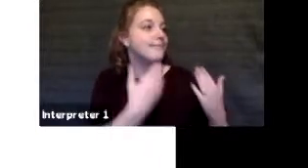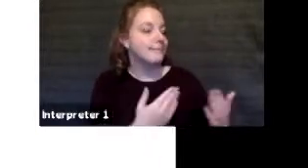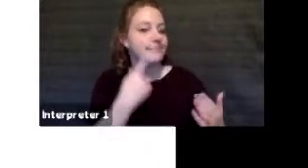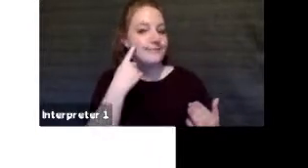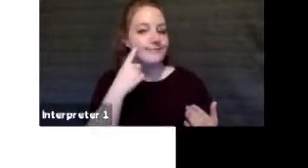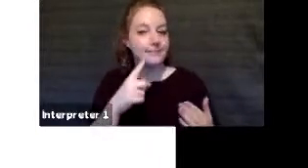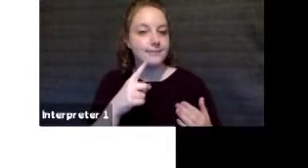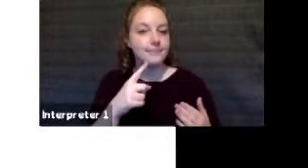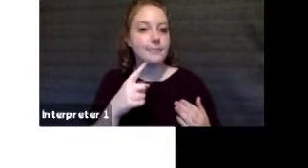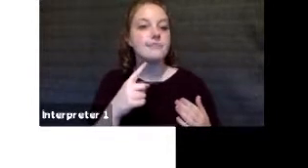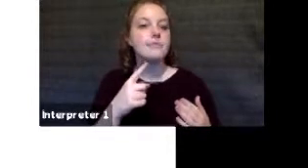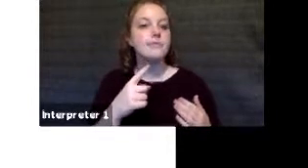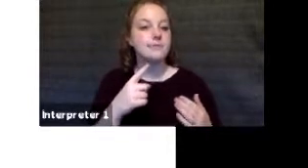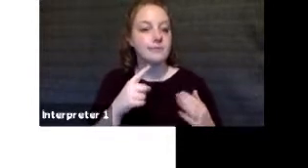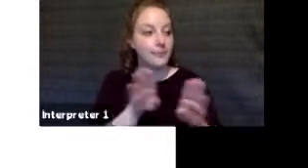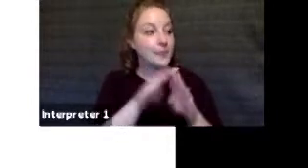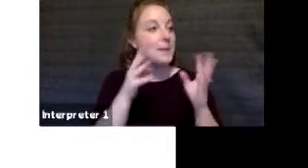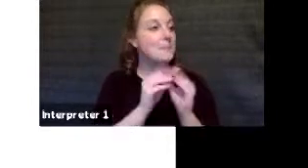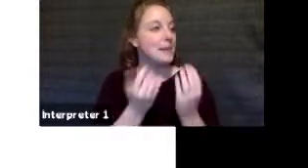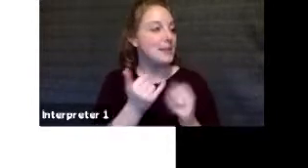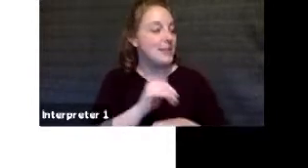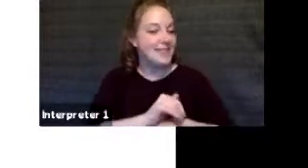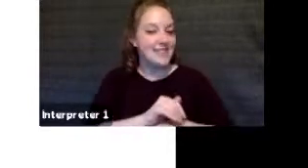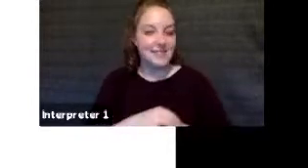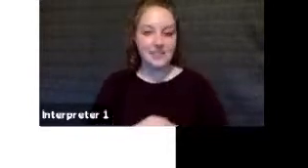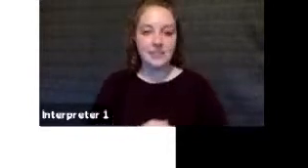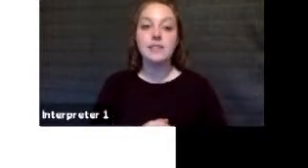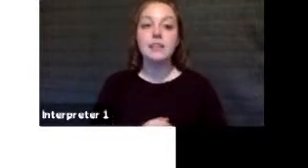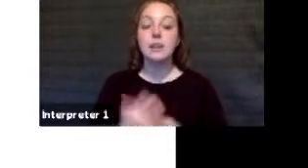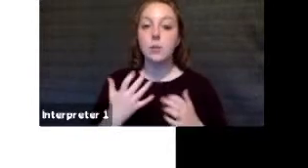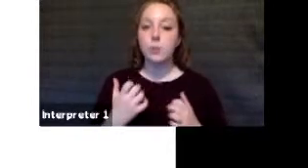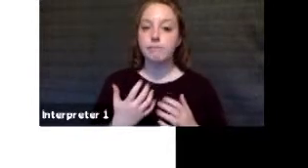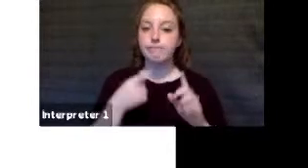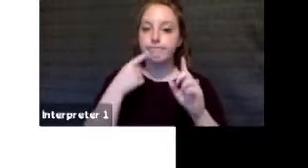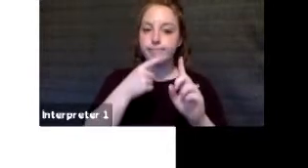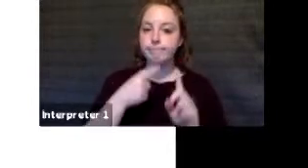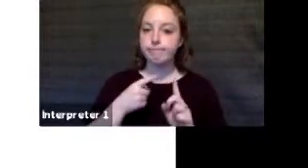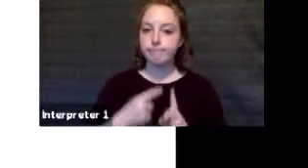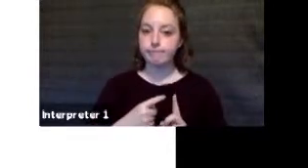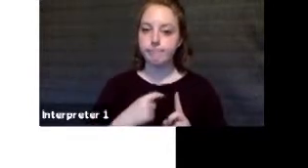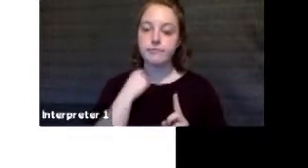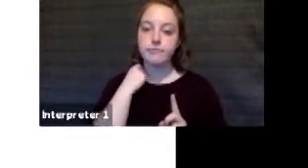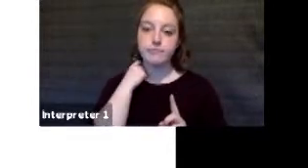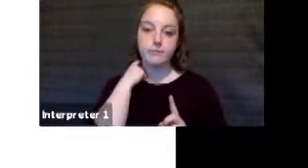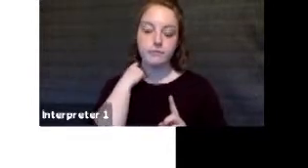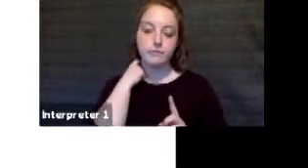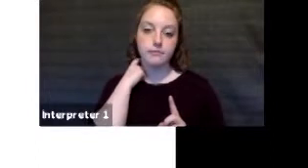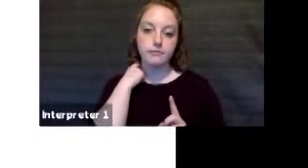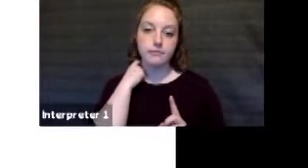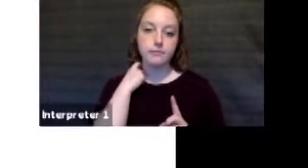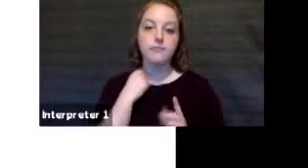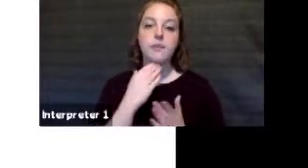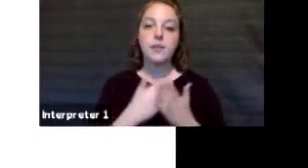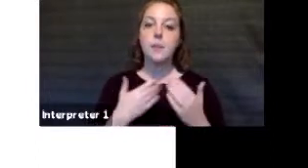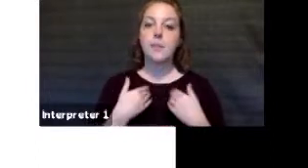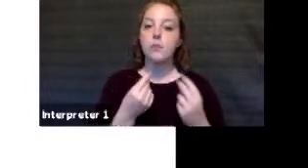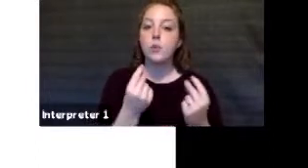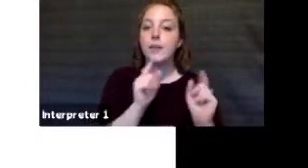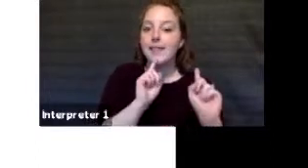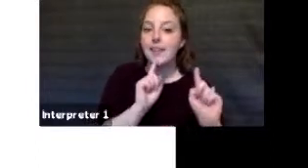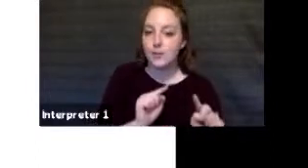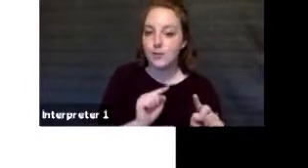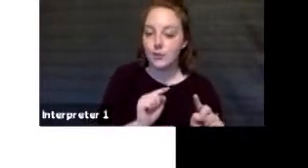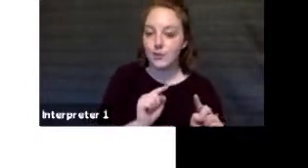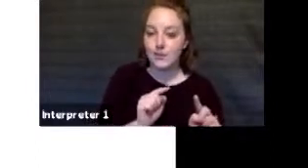opening the meeting this evening. We wanted to hit on some of the questions that have quick answers. And we'll dig